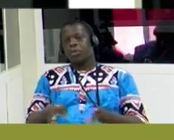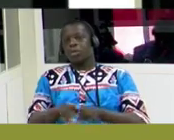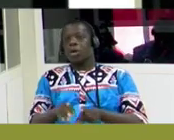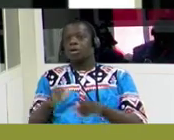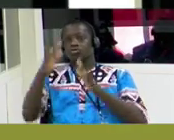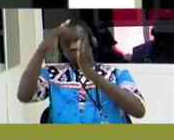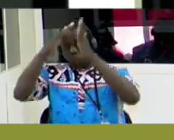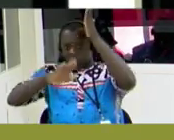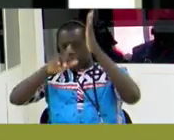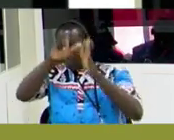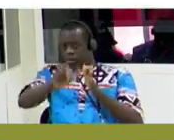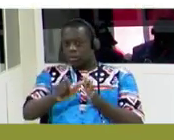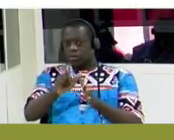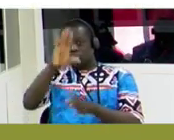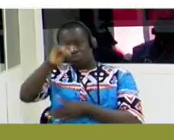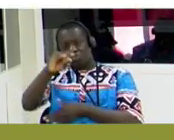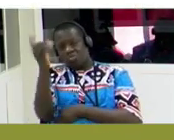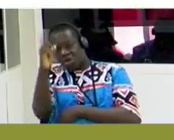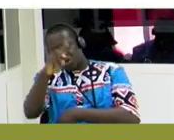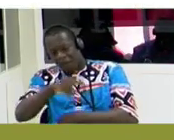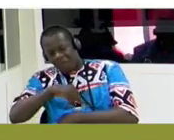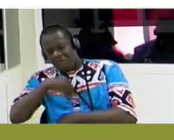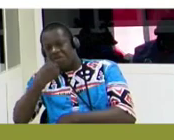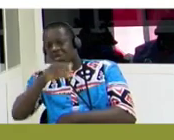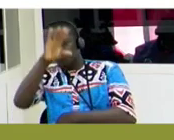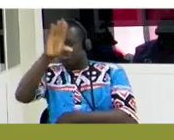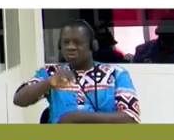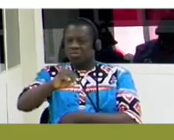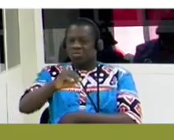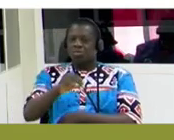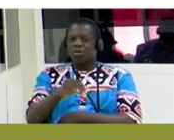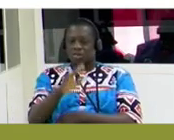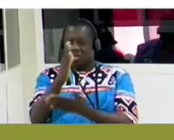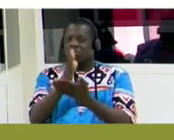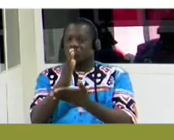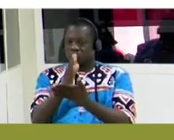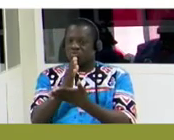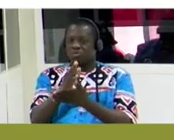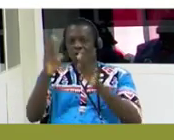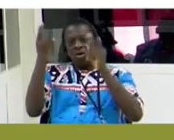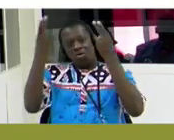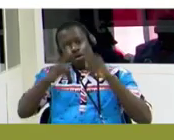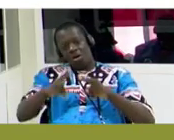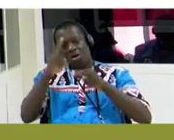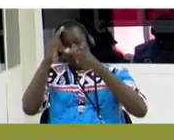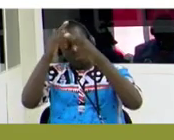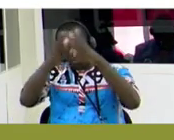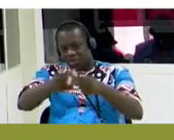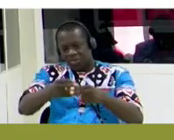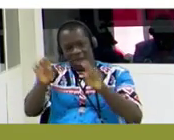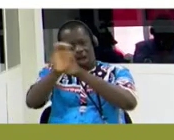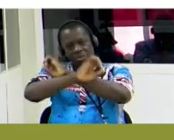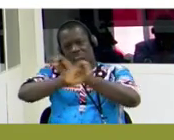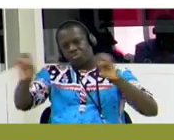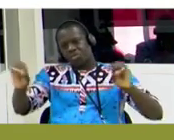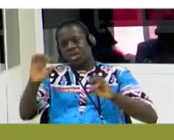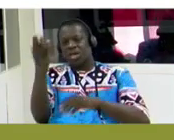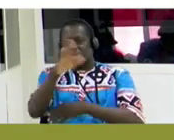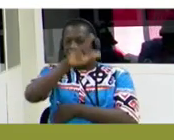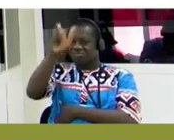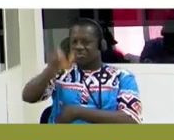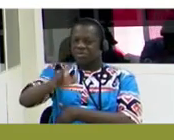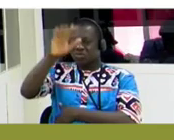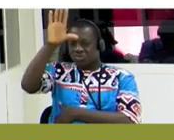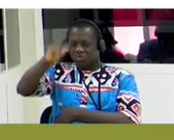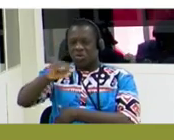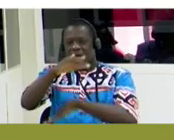wanted? Definitely. It was not, the law was not respected. Anybody will do anything. You cannot do nothing. You see somebody